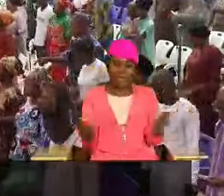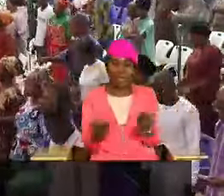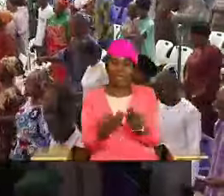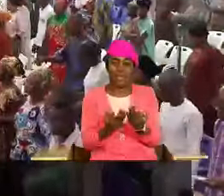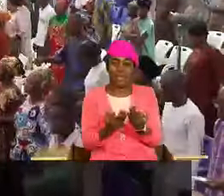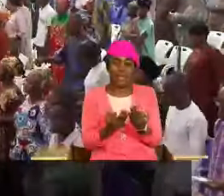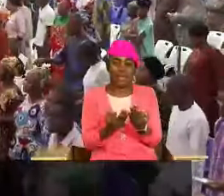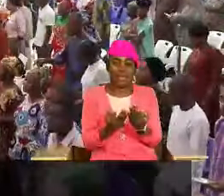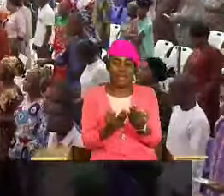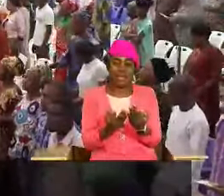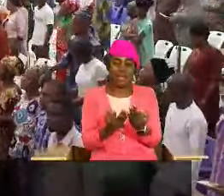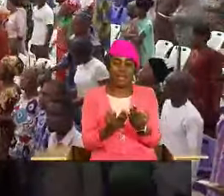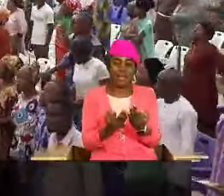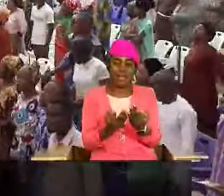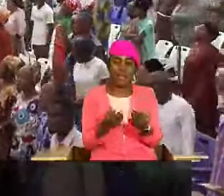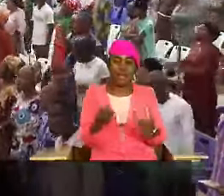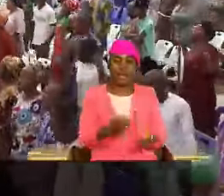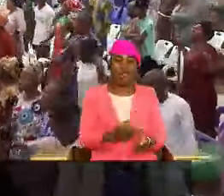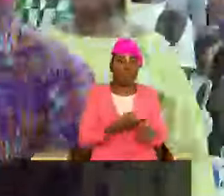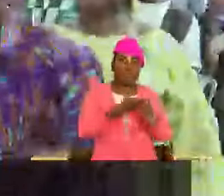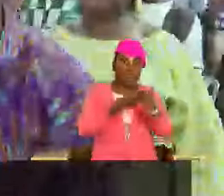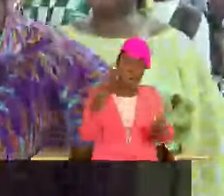family run